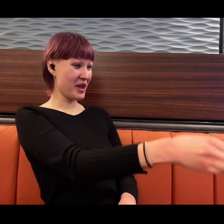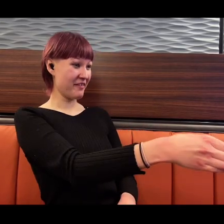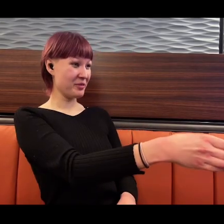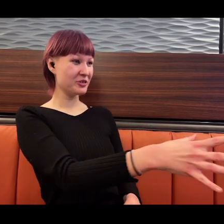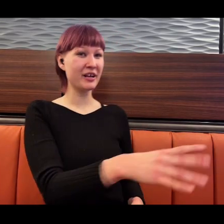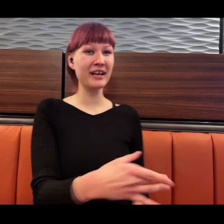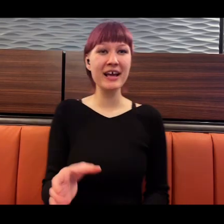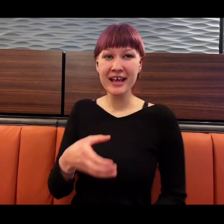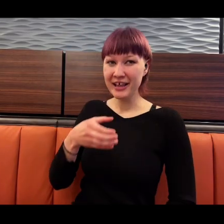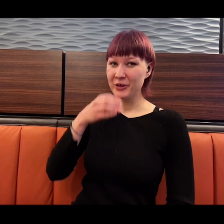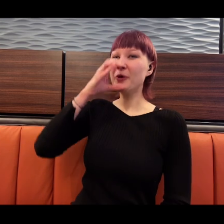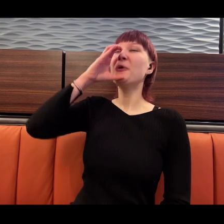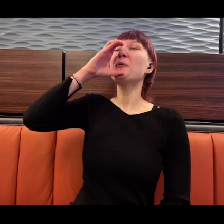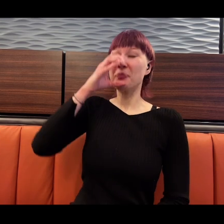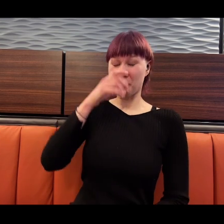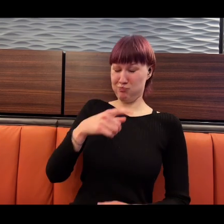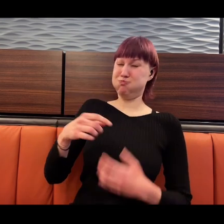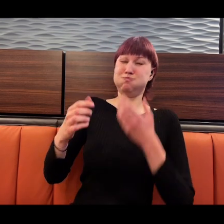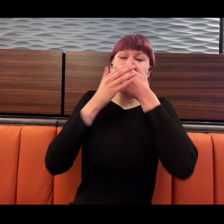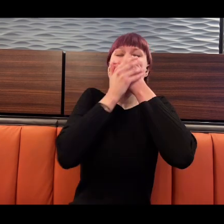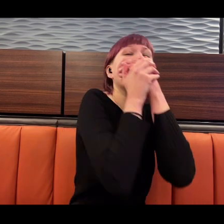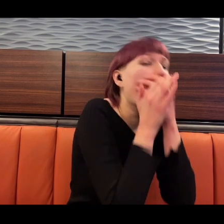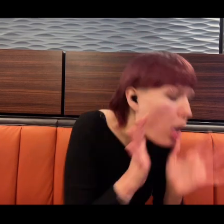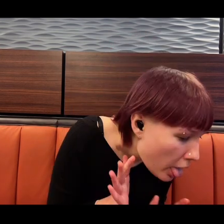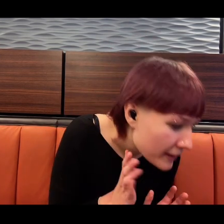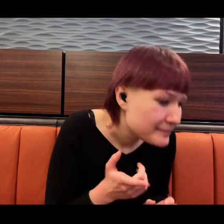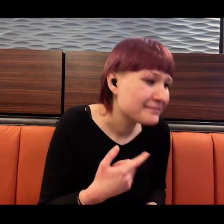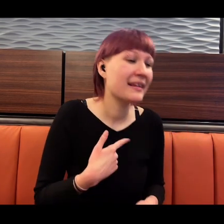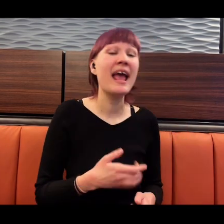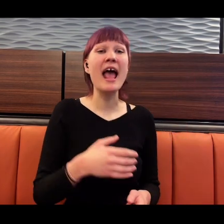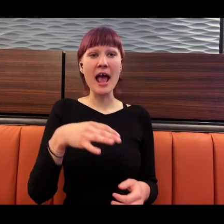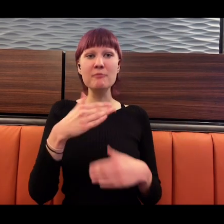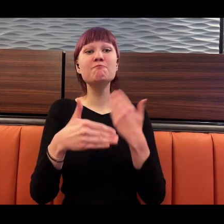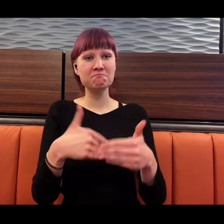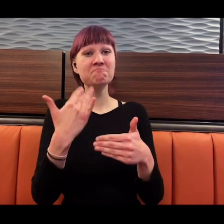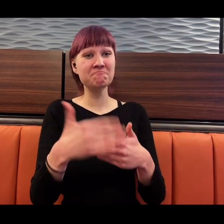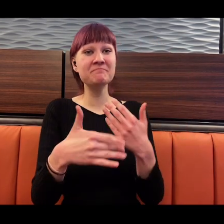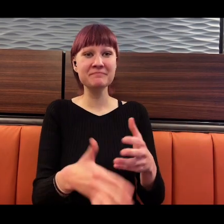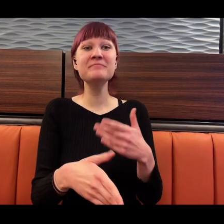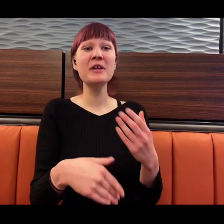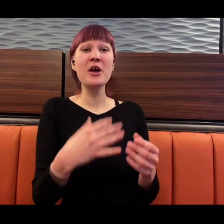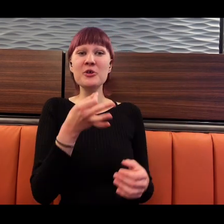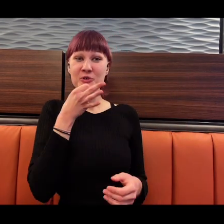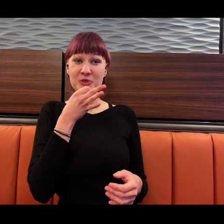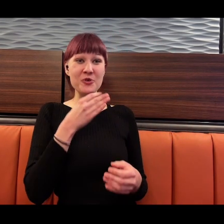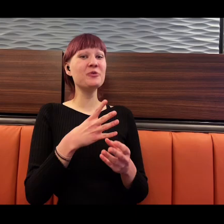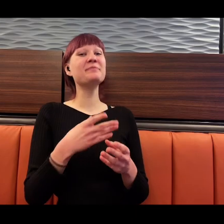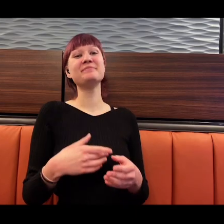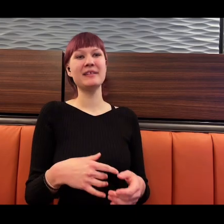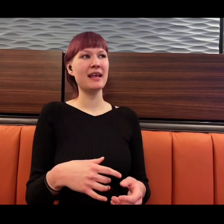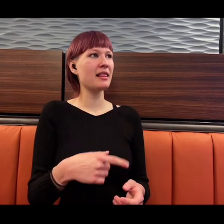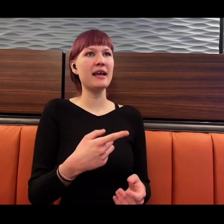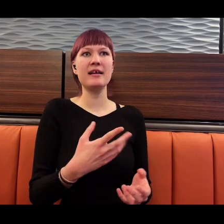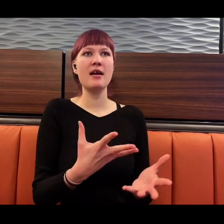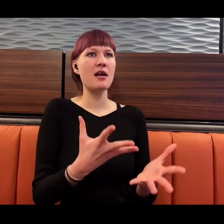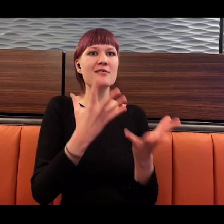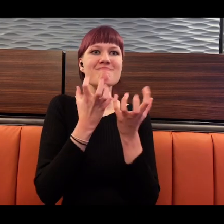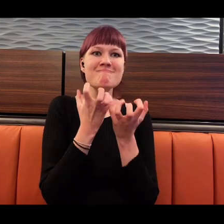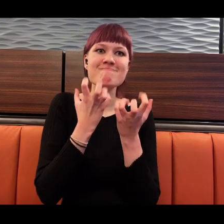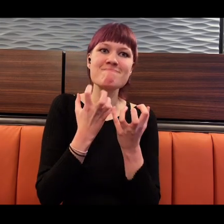you're tired of being sick. So that's aversion therapy, which tries to eliminate the bad, unwanted